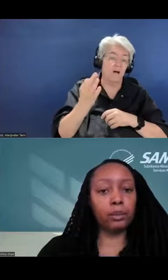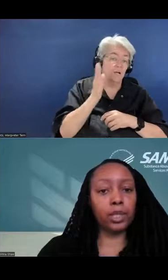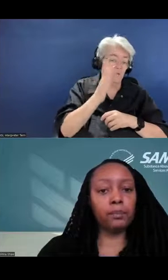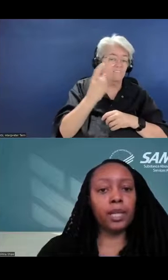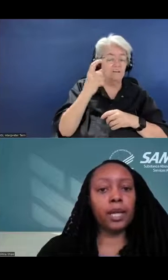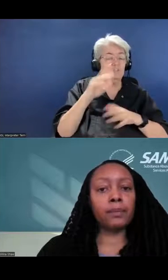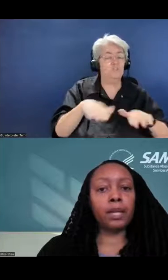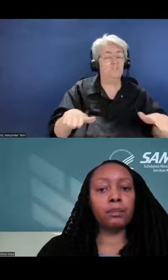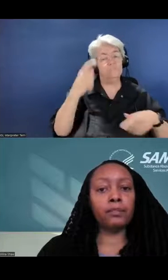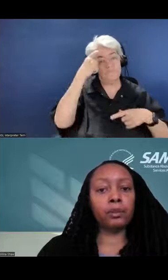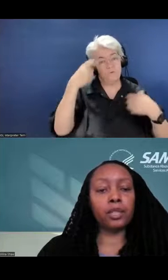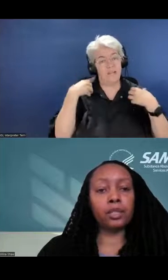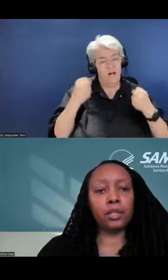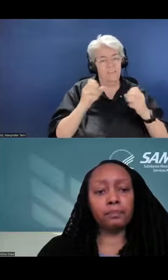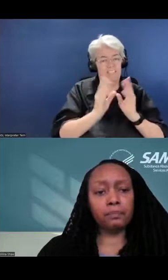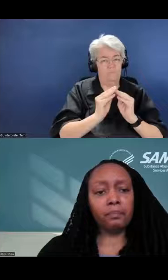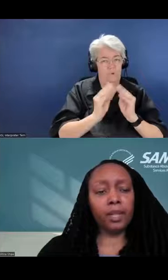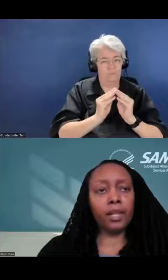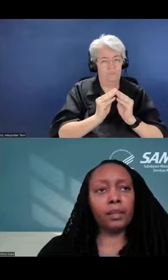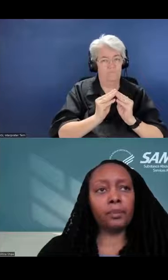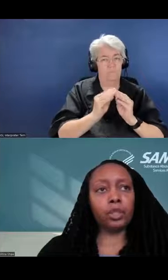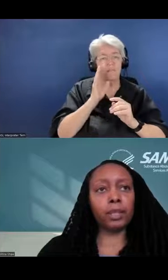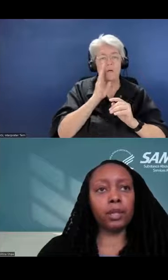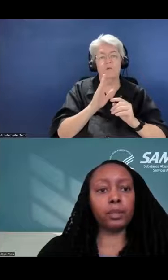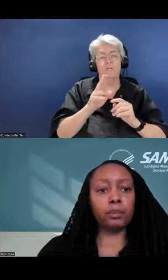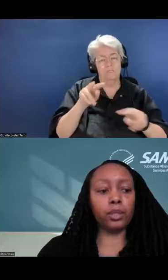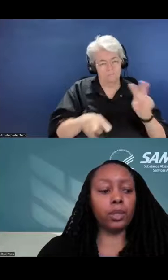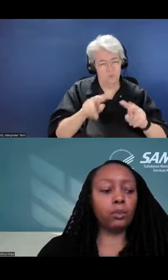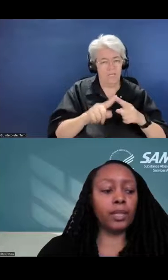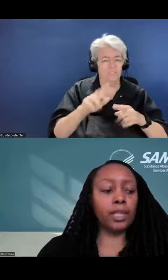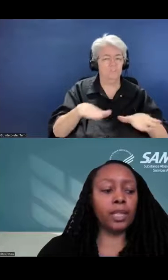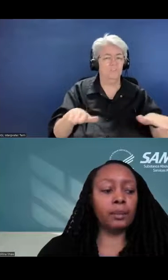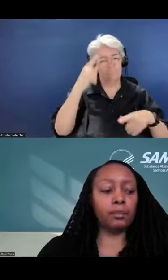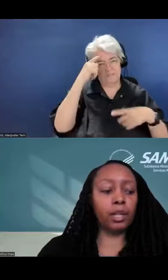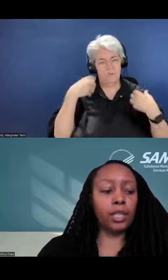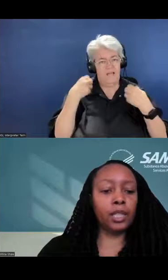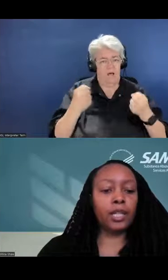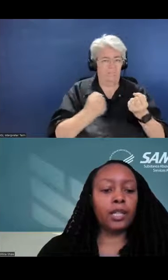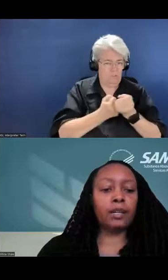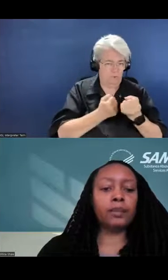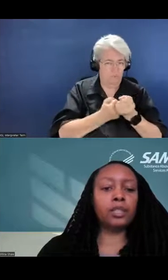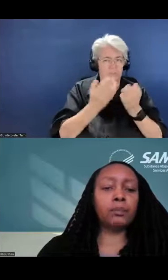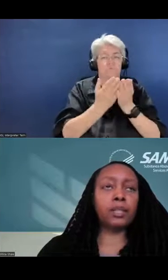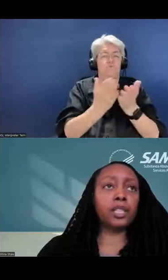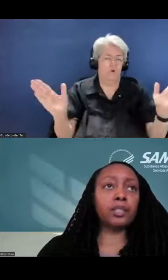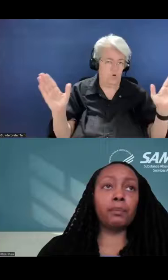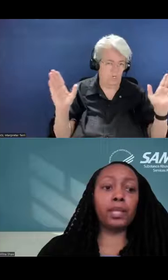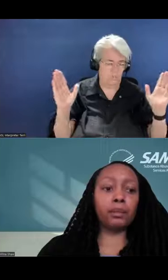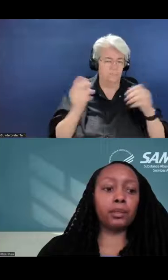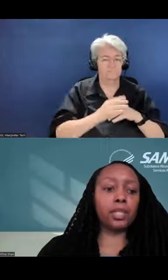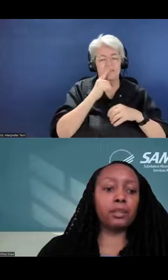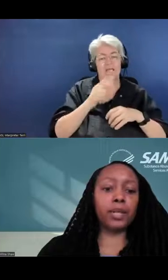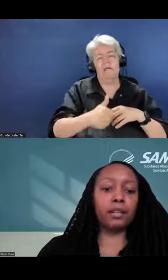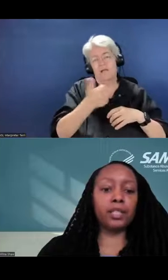Health Symposium that will be focused on children's mental health supports widely and broadly. And just some other things that are